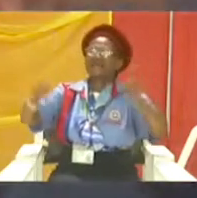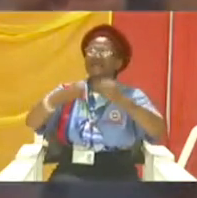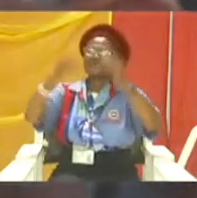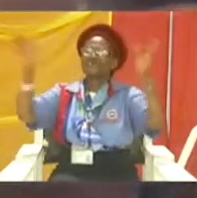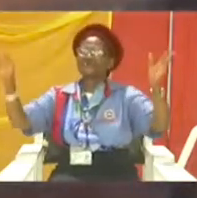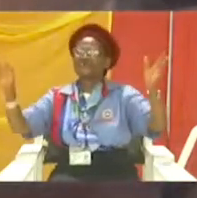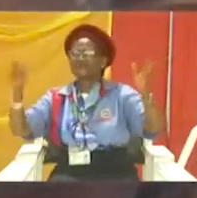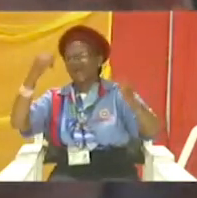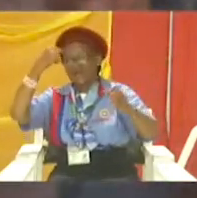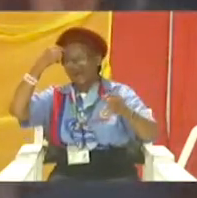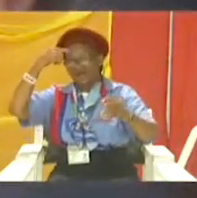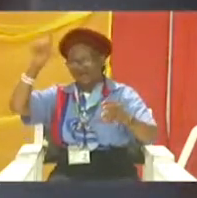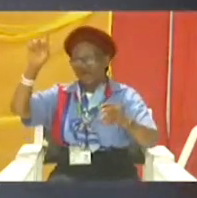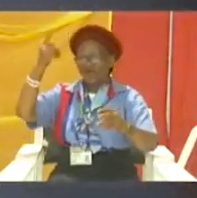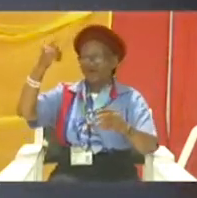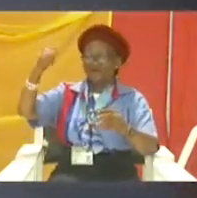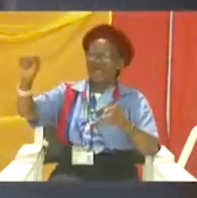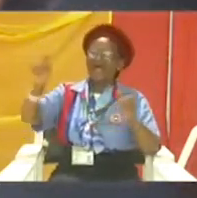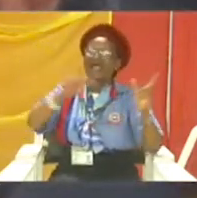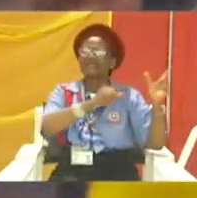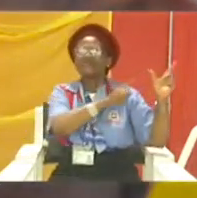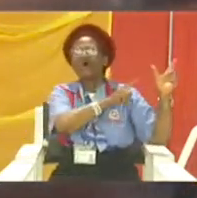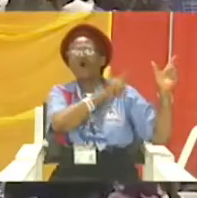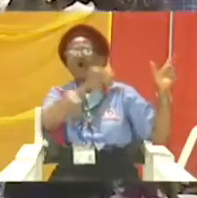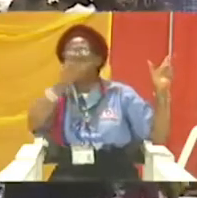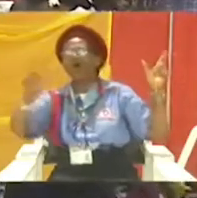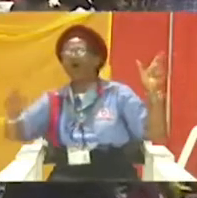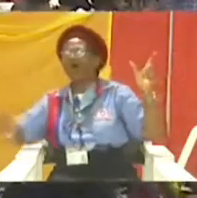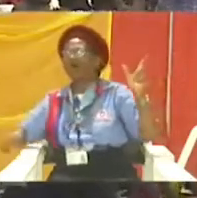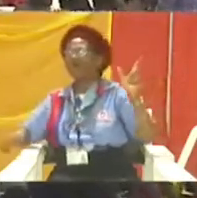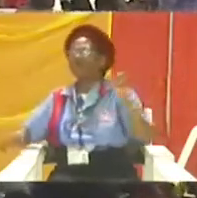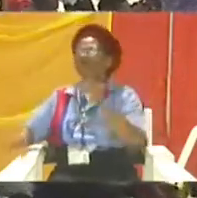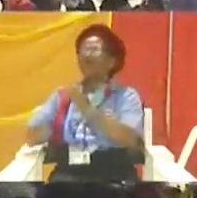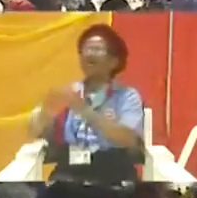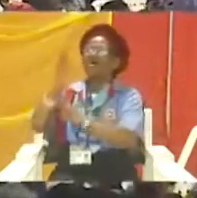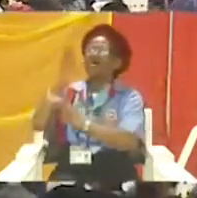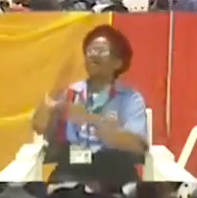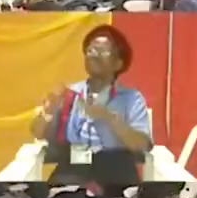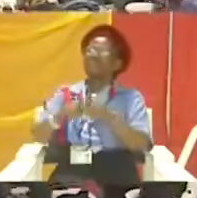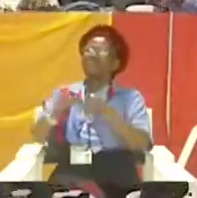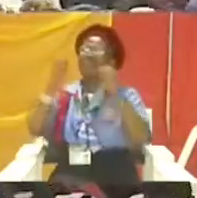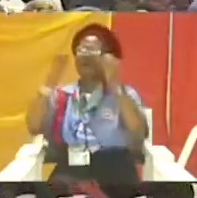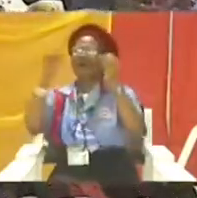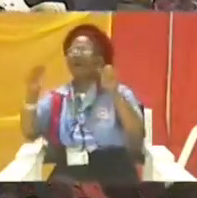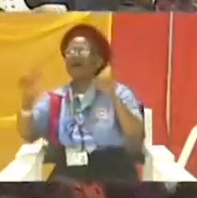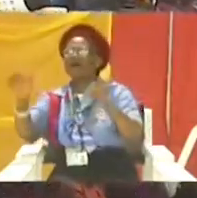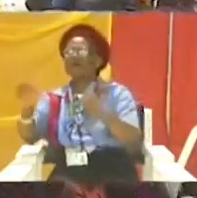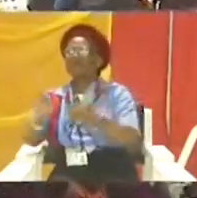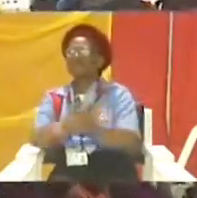Hallelujah, hallelujah, for the Lord God